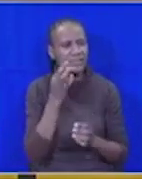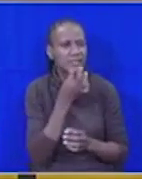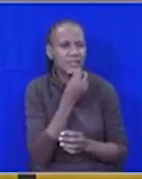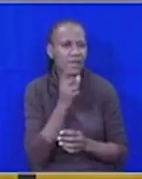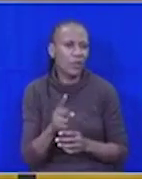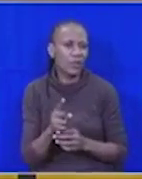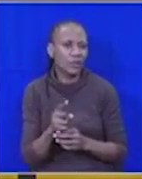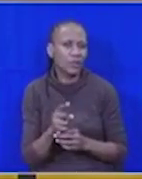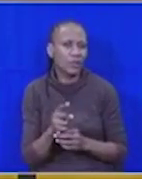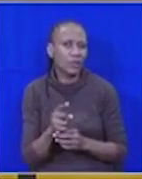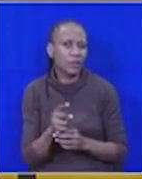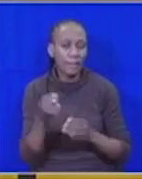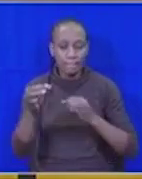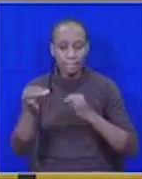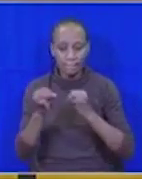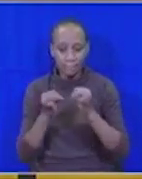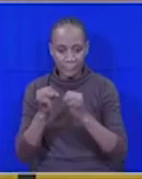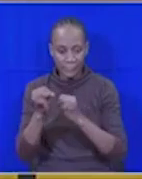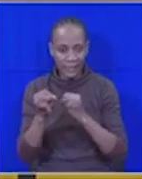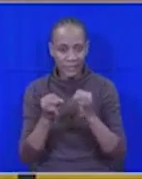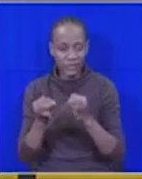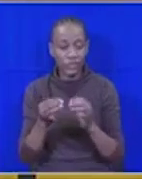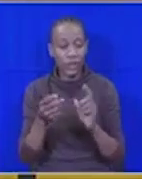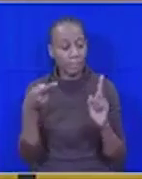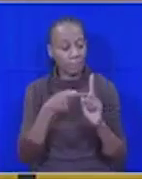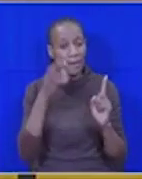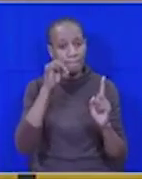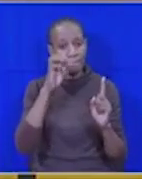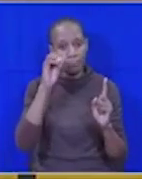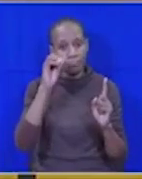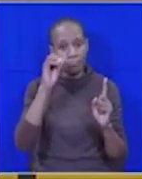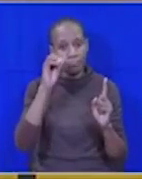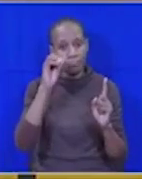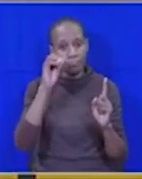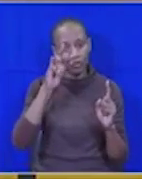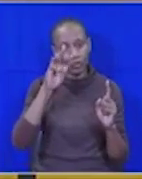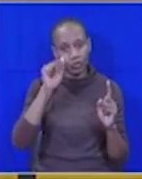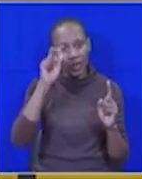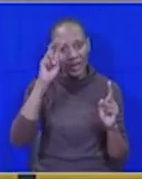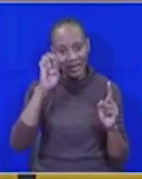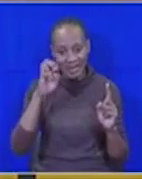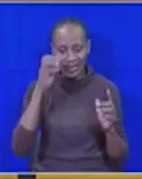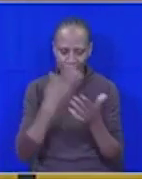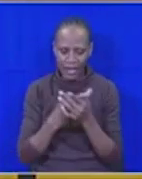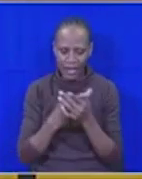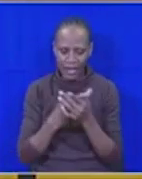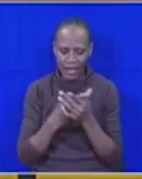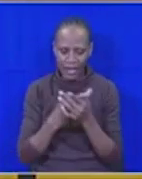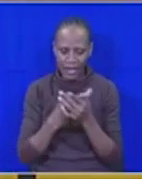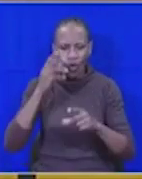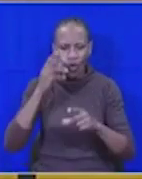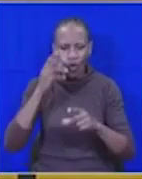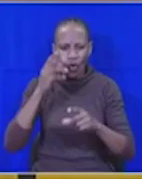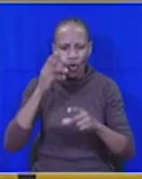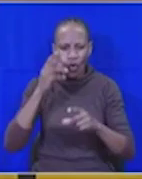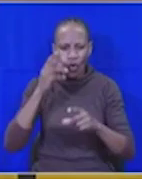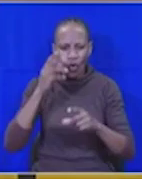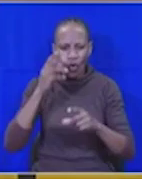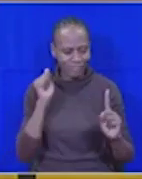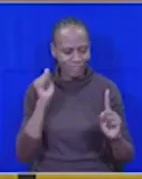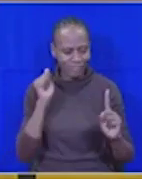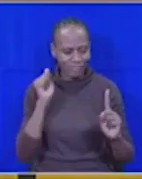referral mandatory and Motsoeneng's decision on all editorial issues final. Editors and content creators